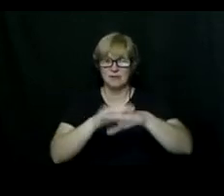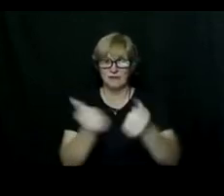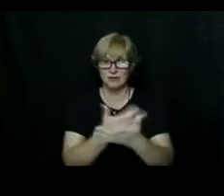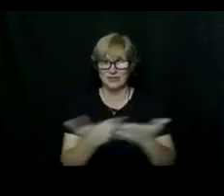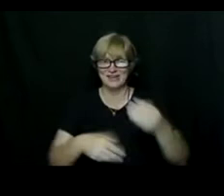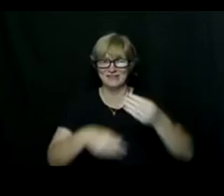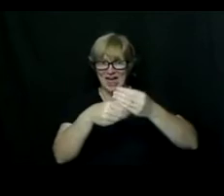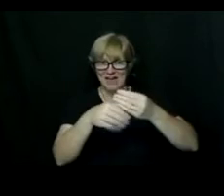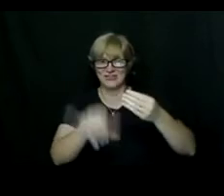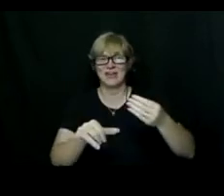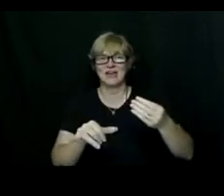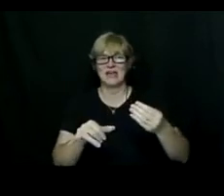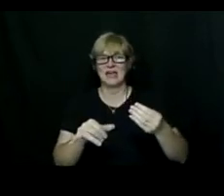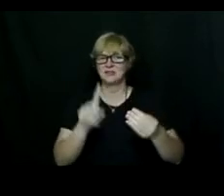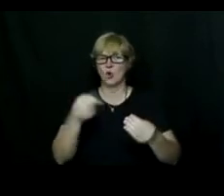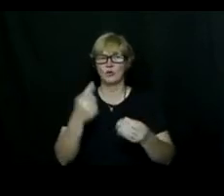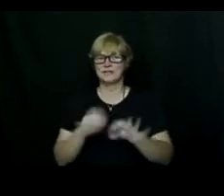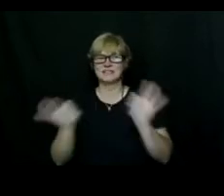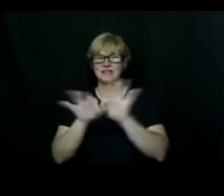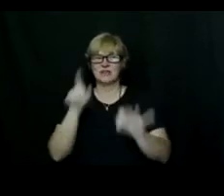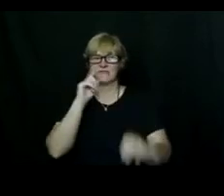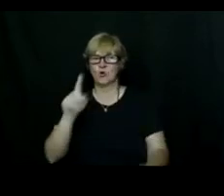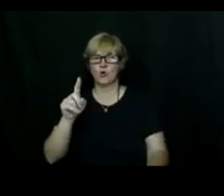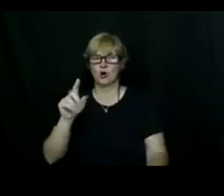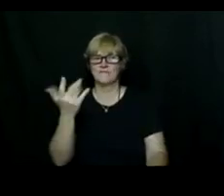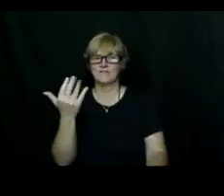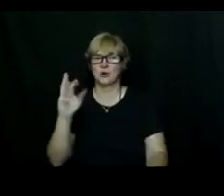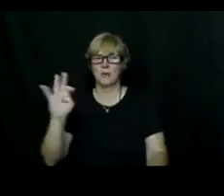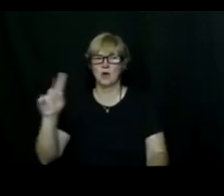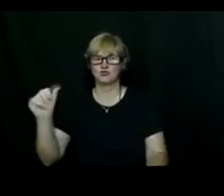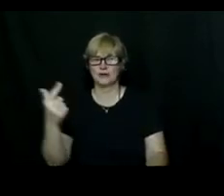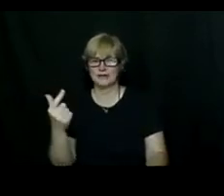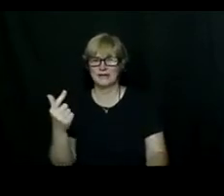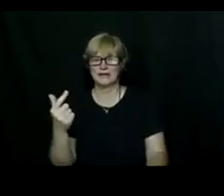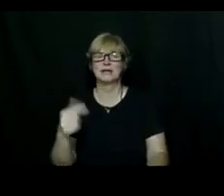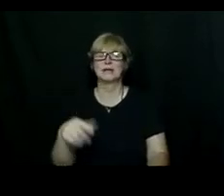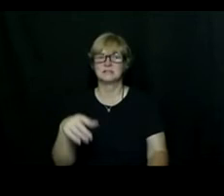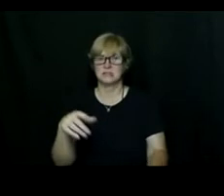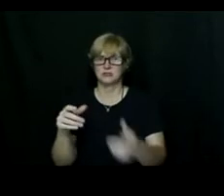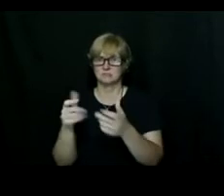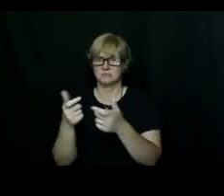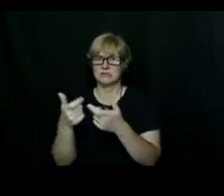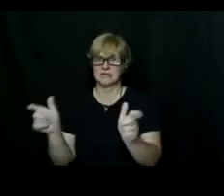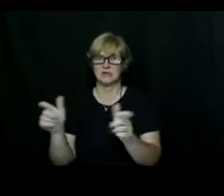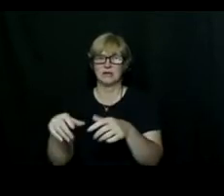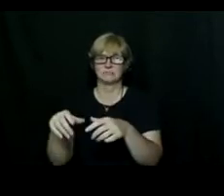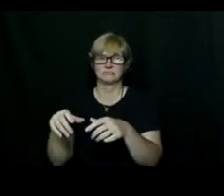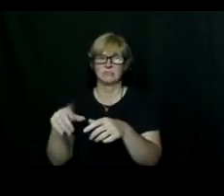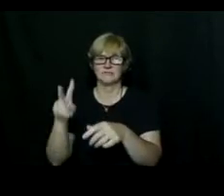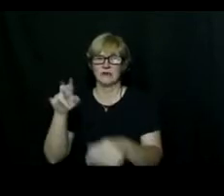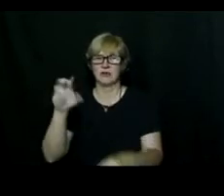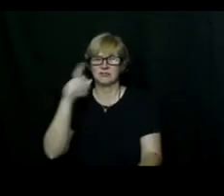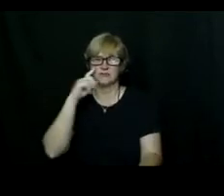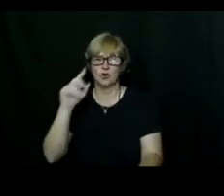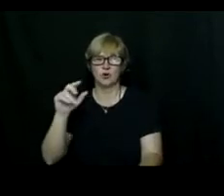it's significant only for finger monitoring. So it adds significant variance for finger monitoring, which is really unexpected. And